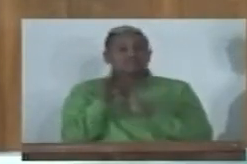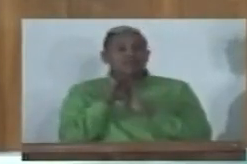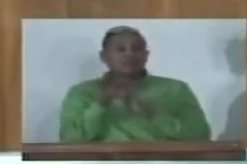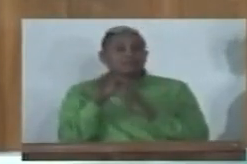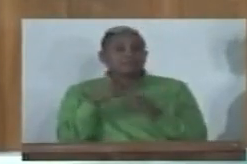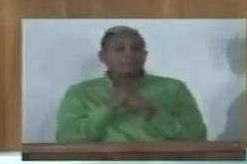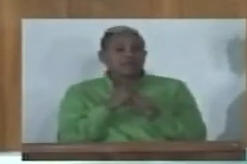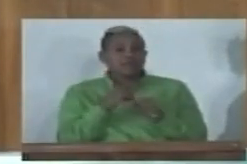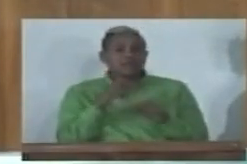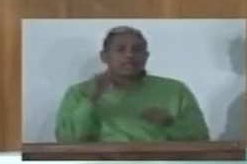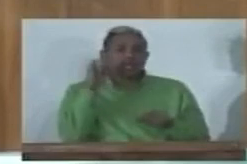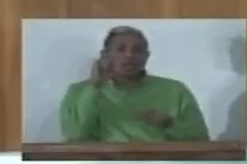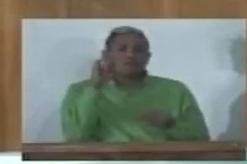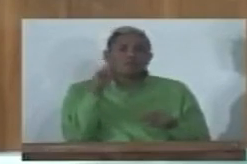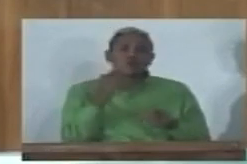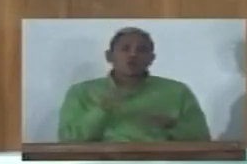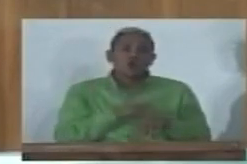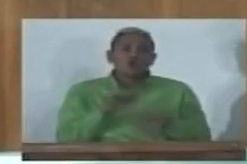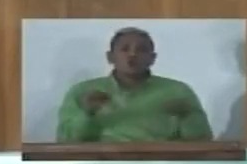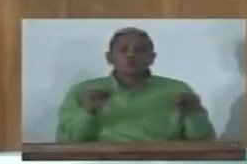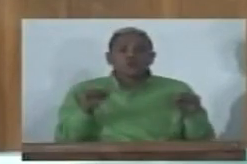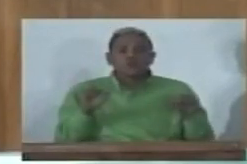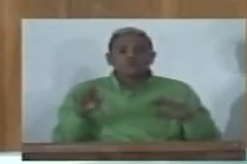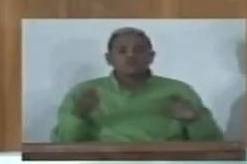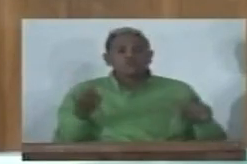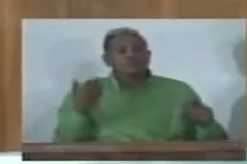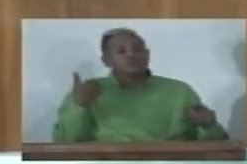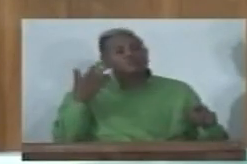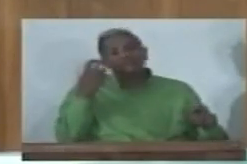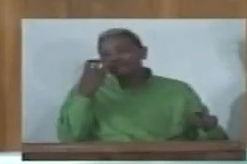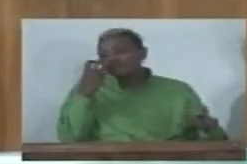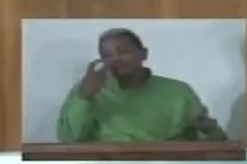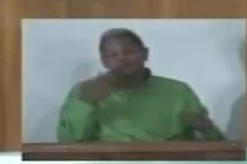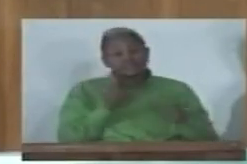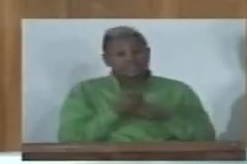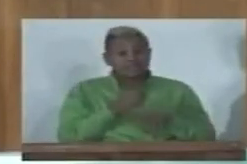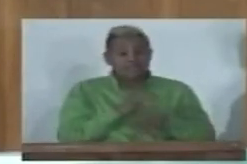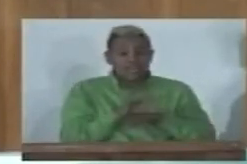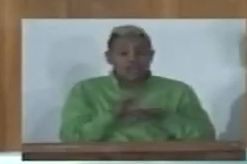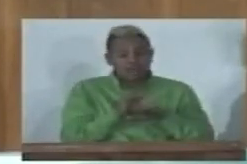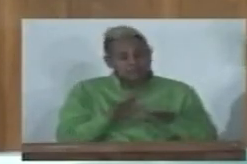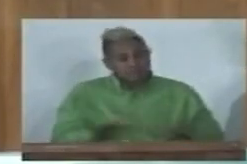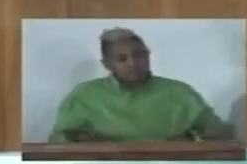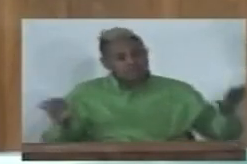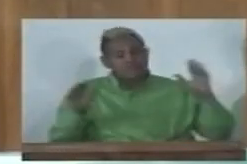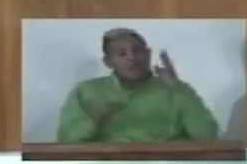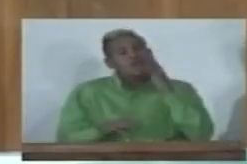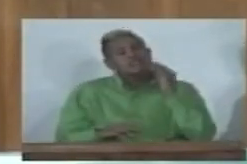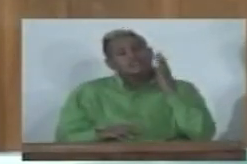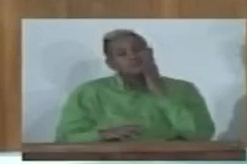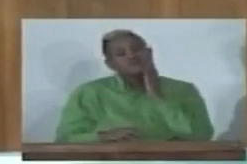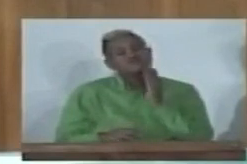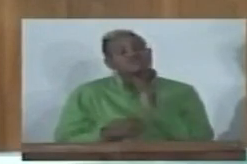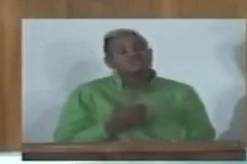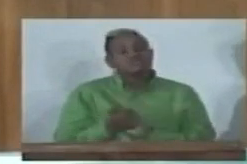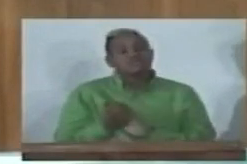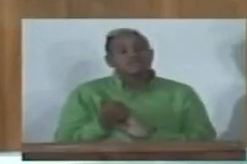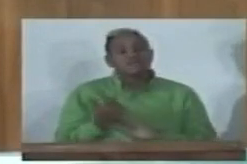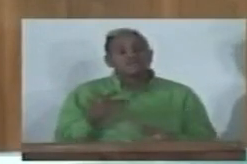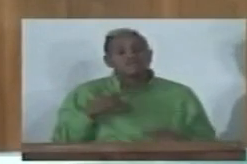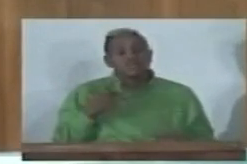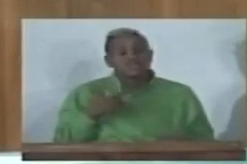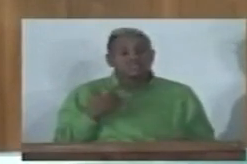There is no doubt that throughout the Caribbean we have been experiencing, well, we have been feeling,